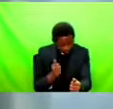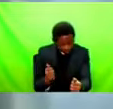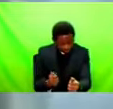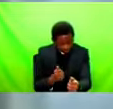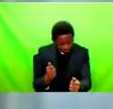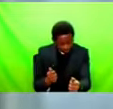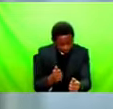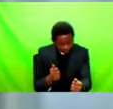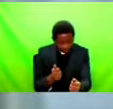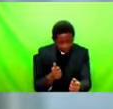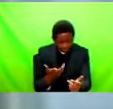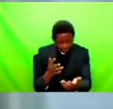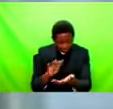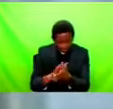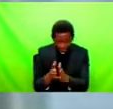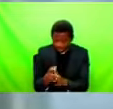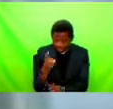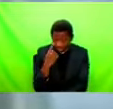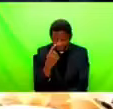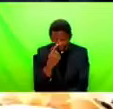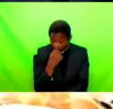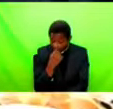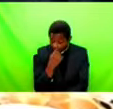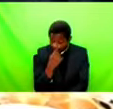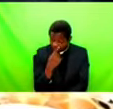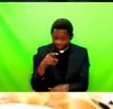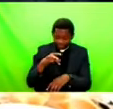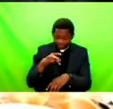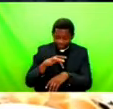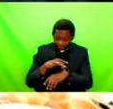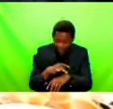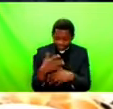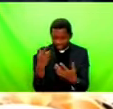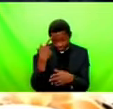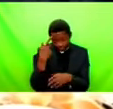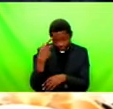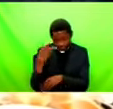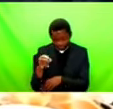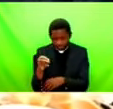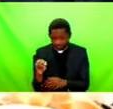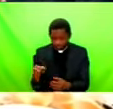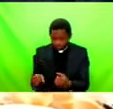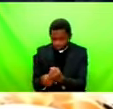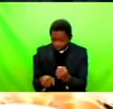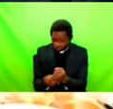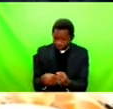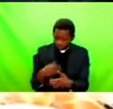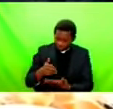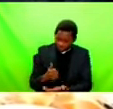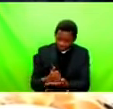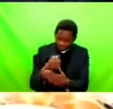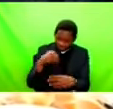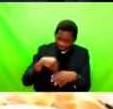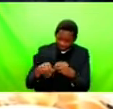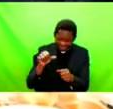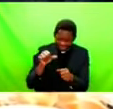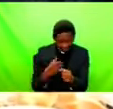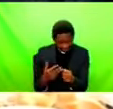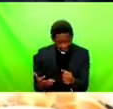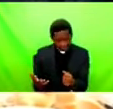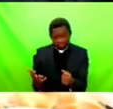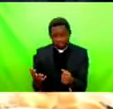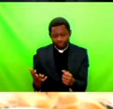ni anamo ensa edi amano. Erade kan ubo ni hu. Ne bua ni ni emenye na mu